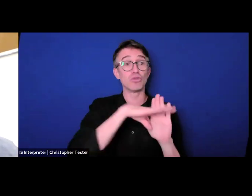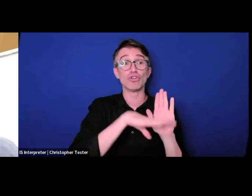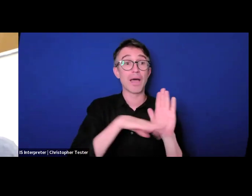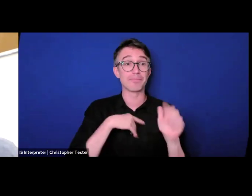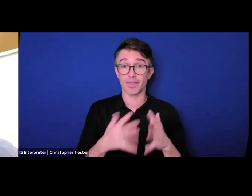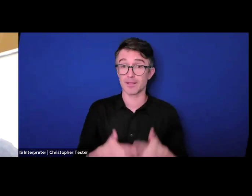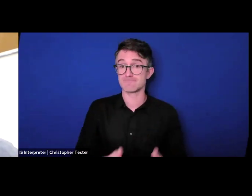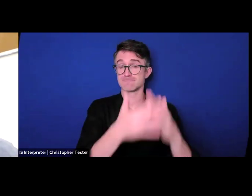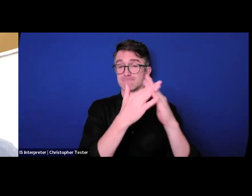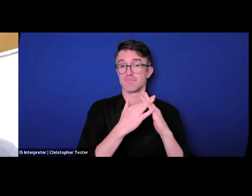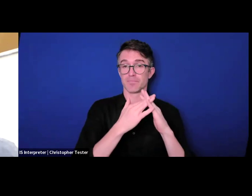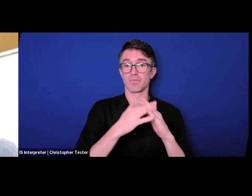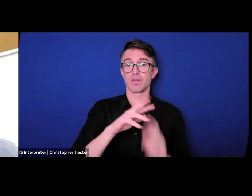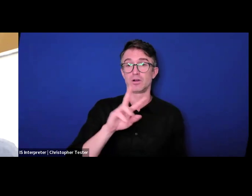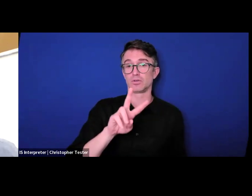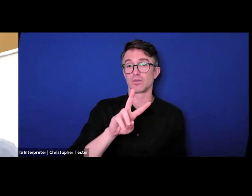2008.